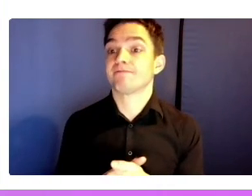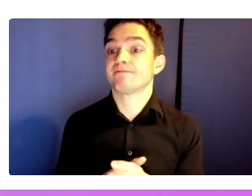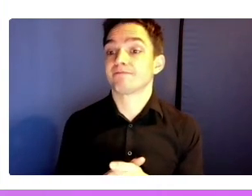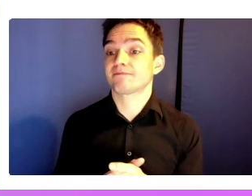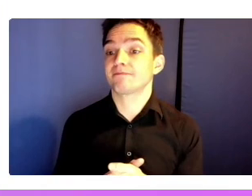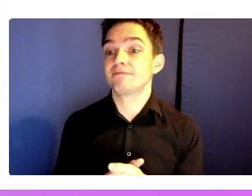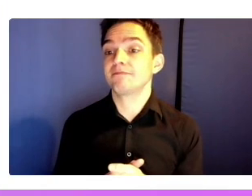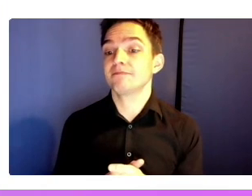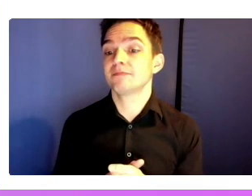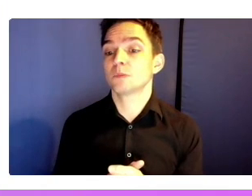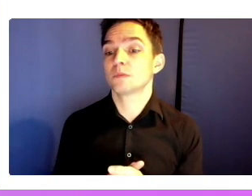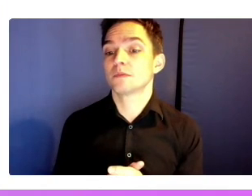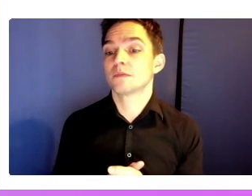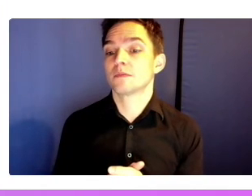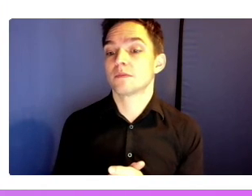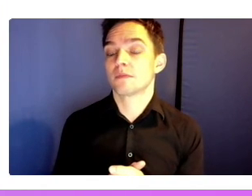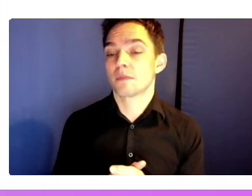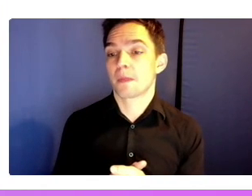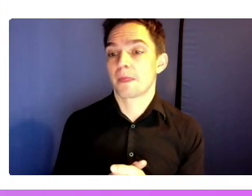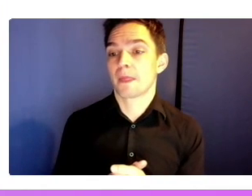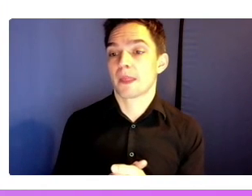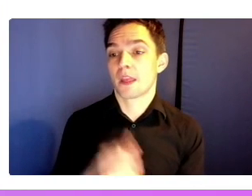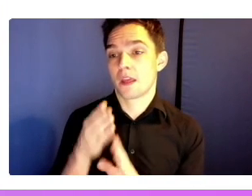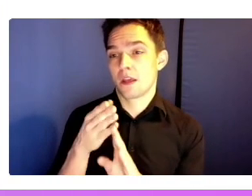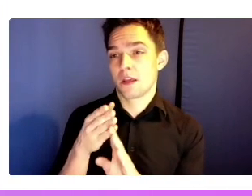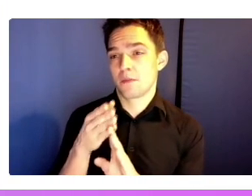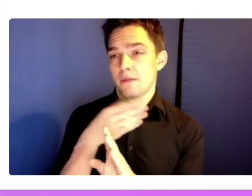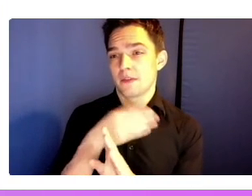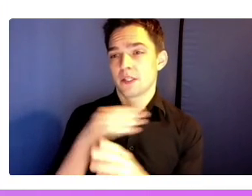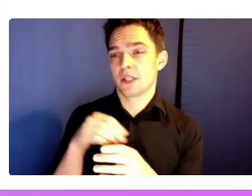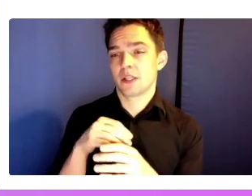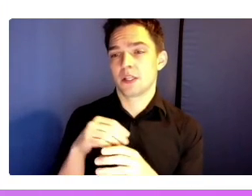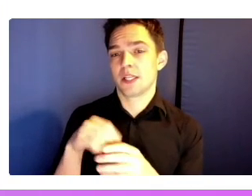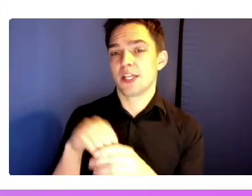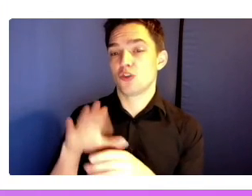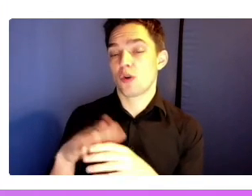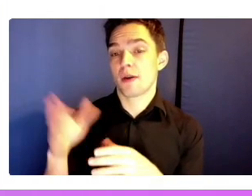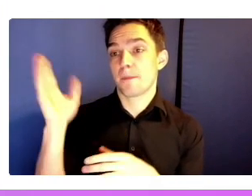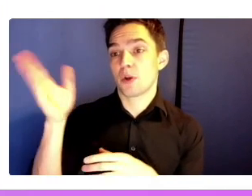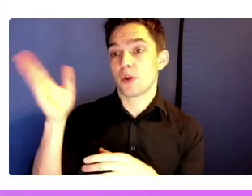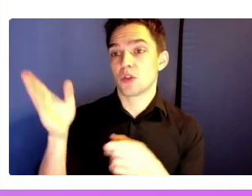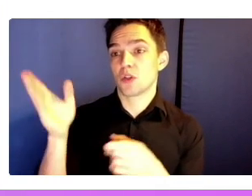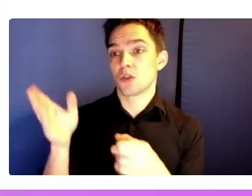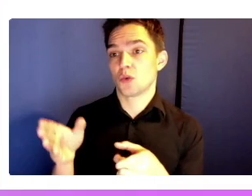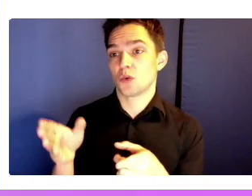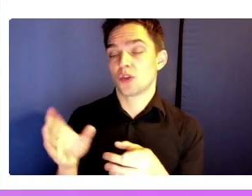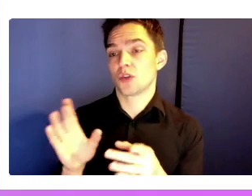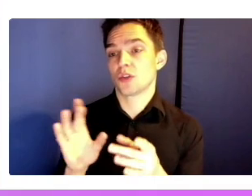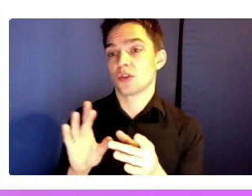The previous in your presentation, you were showing